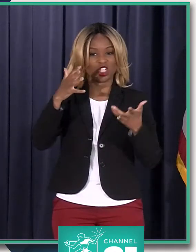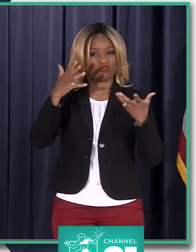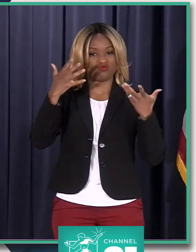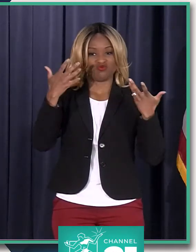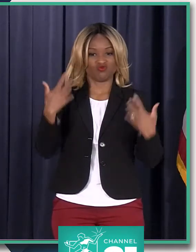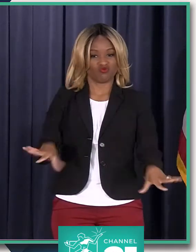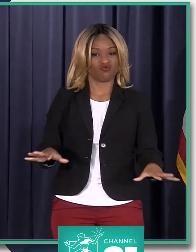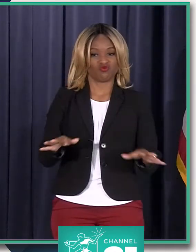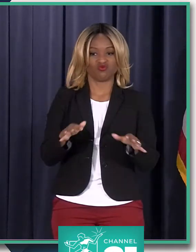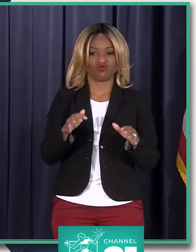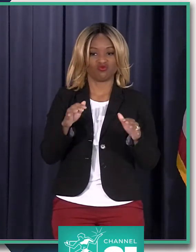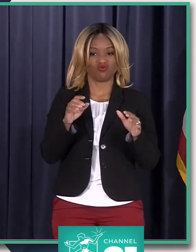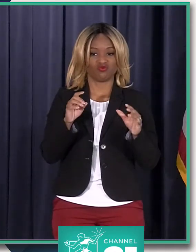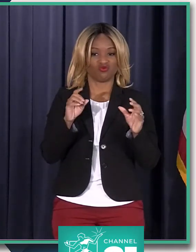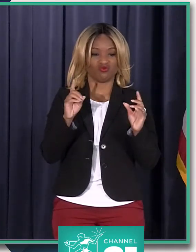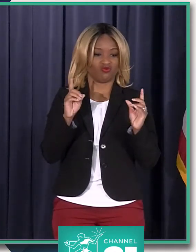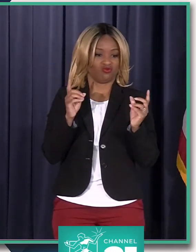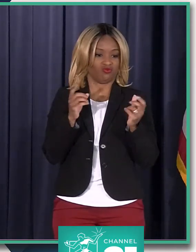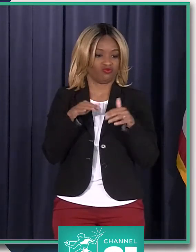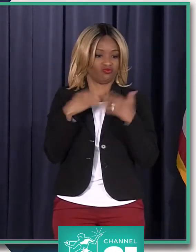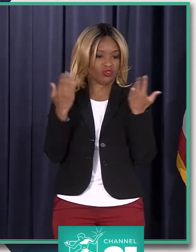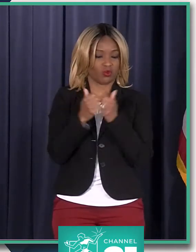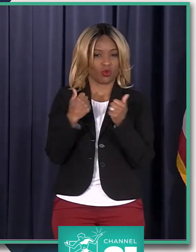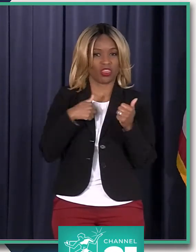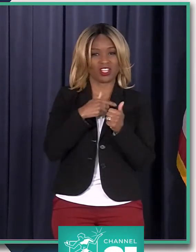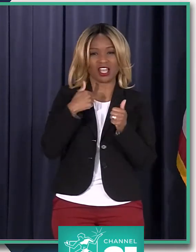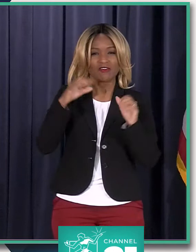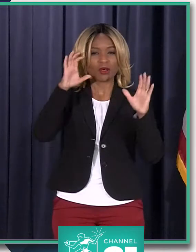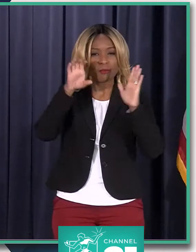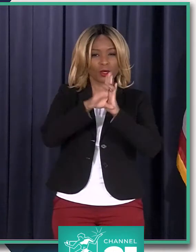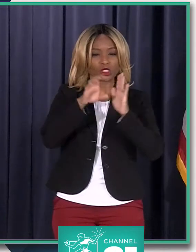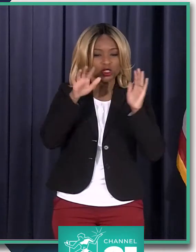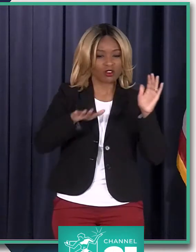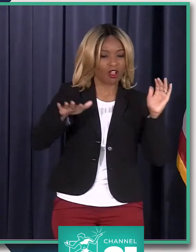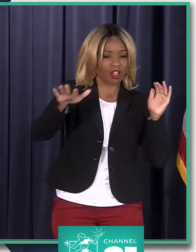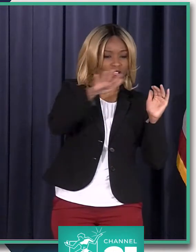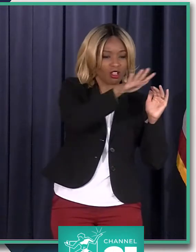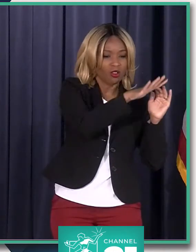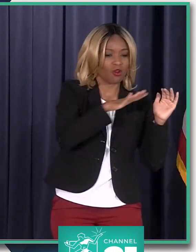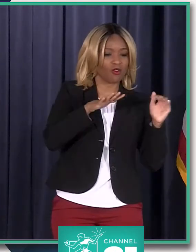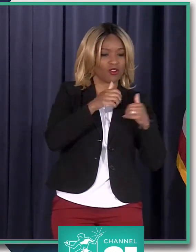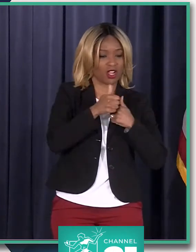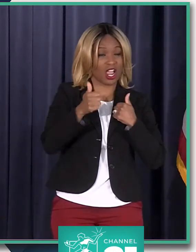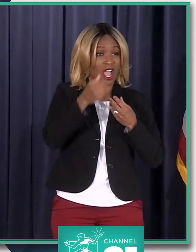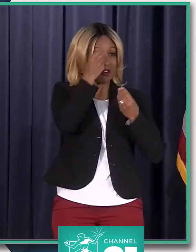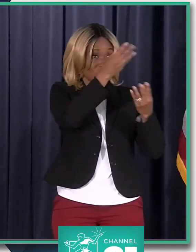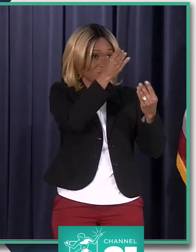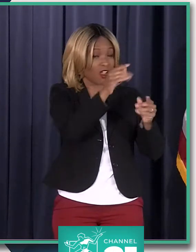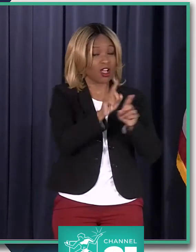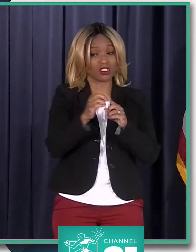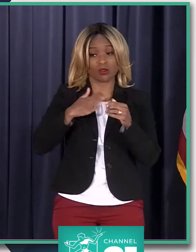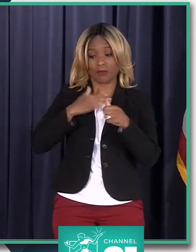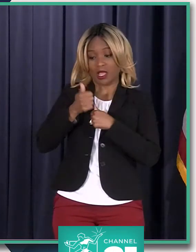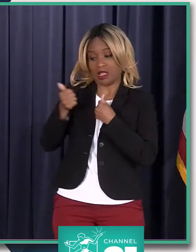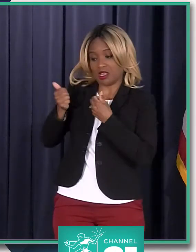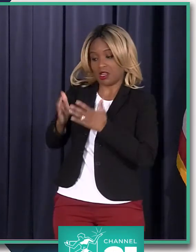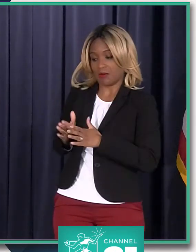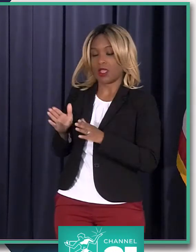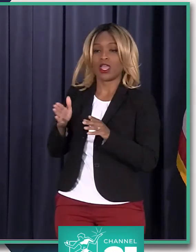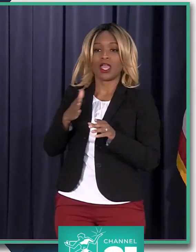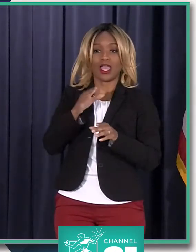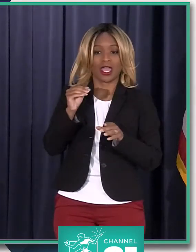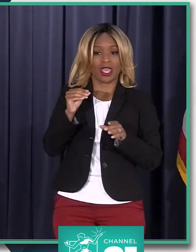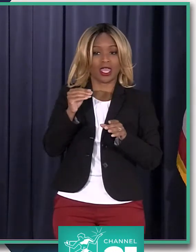of bulk sites all over my neighborhood, and I've been reporting them as well as my neighbors and also my district manager,